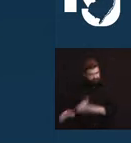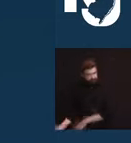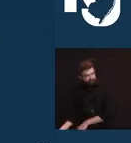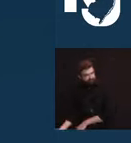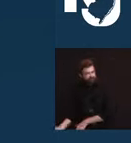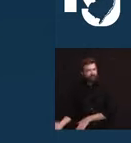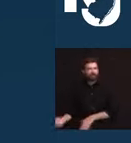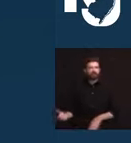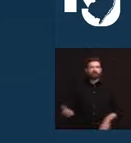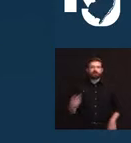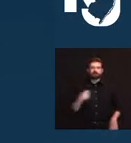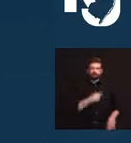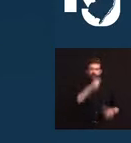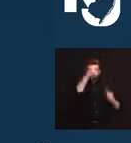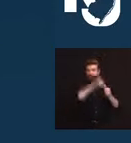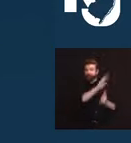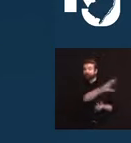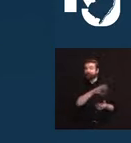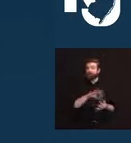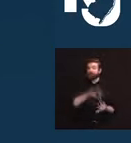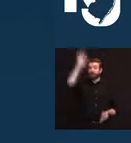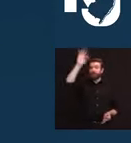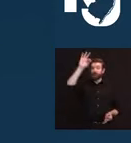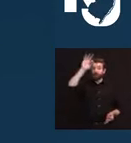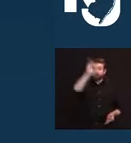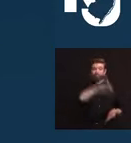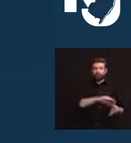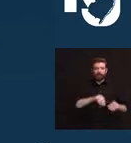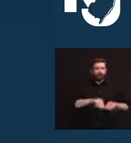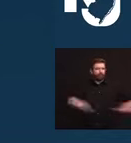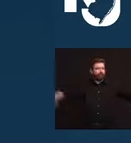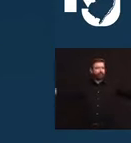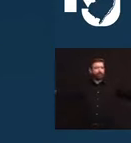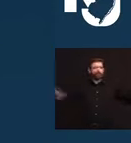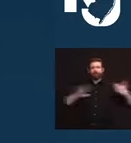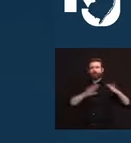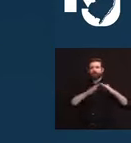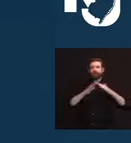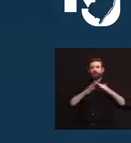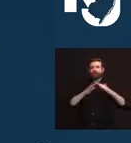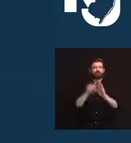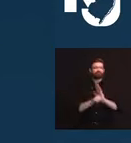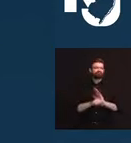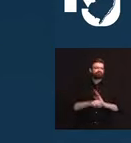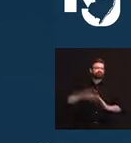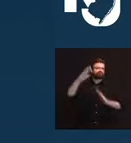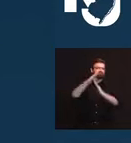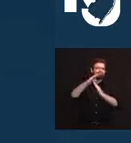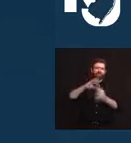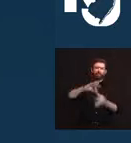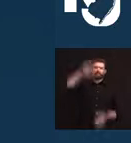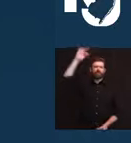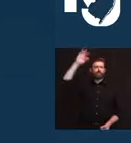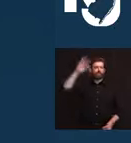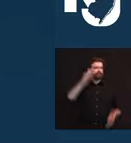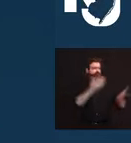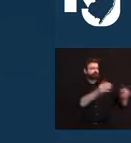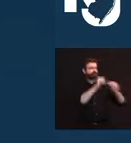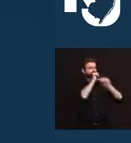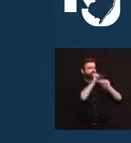deep across all of our communities and which separates our state from so many others. Watch over you.